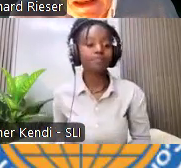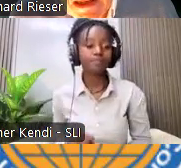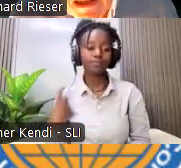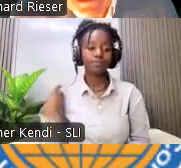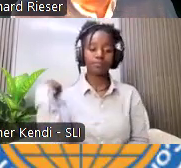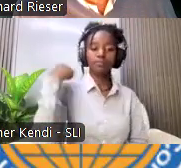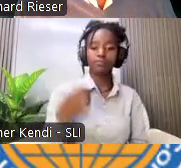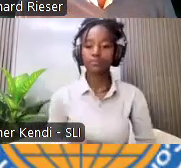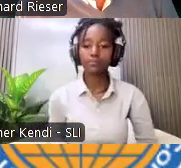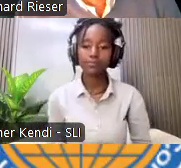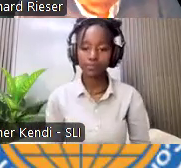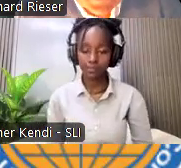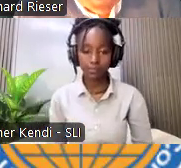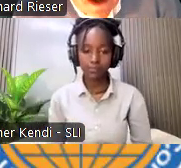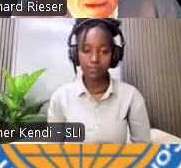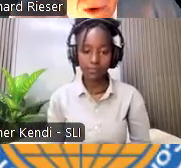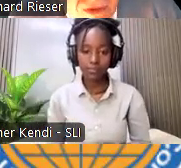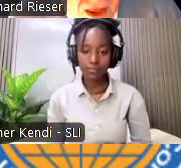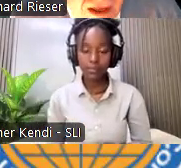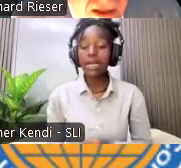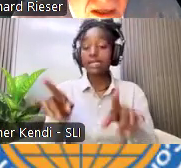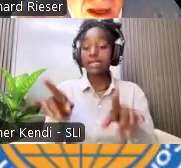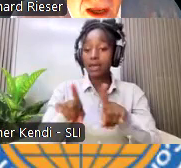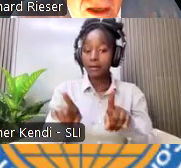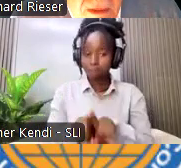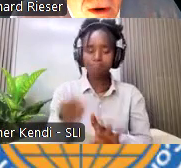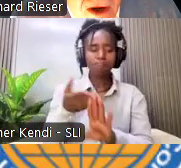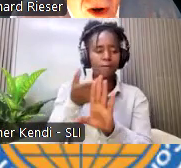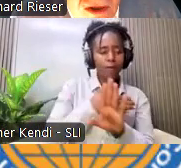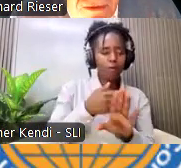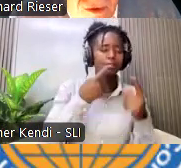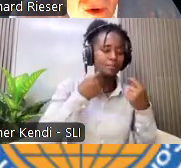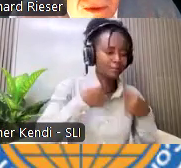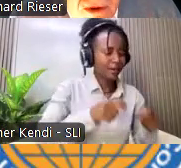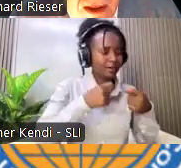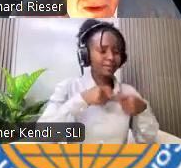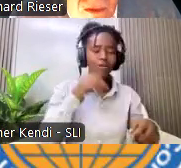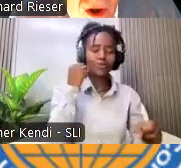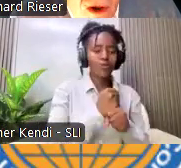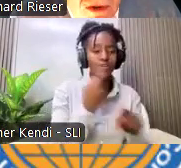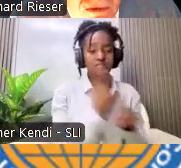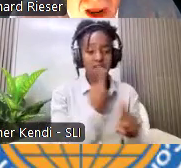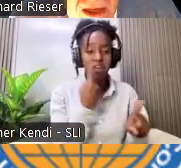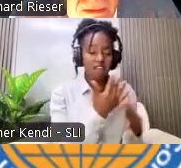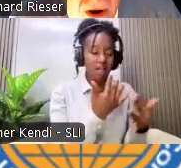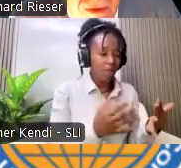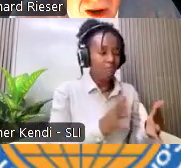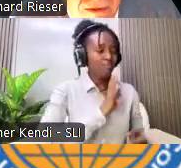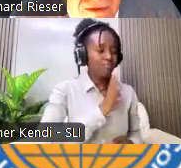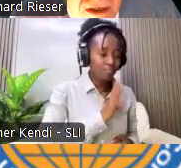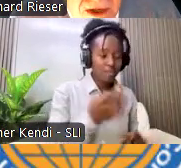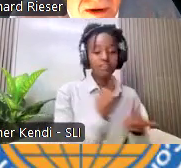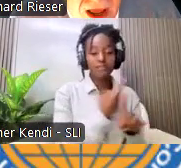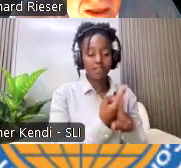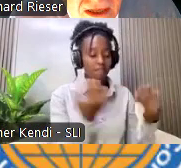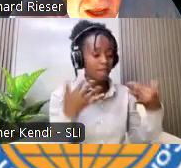And we did a number of things, spoke at lots of forums around the world, raised the profile